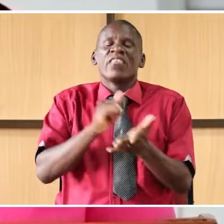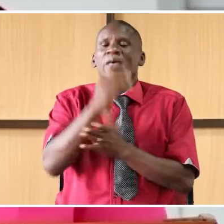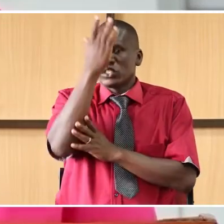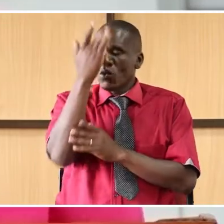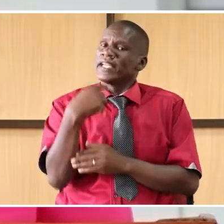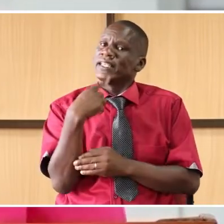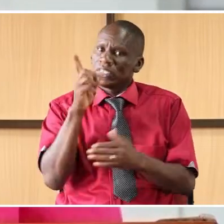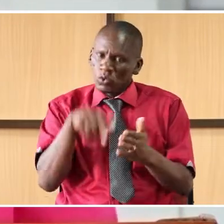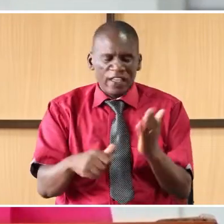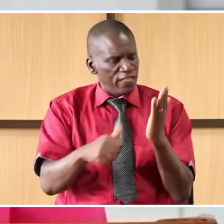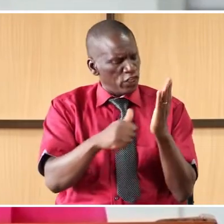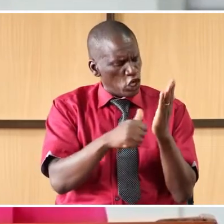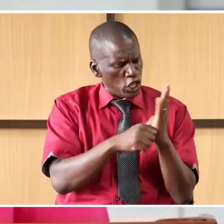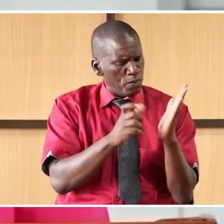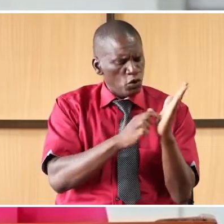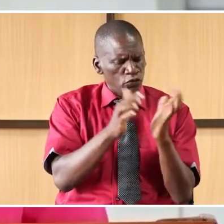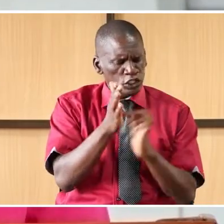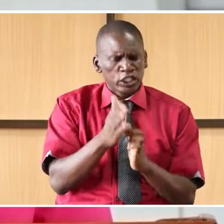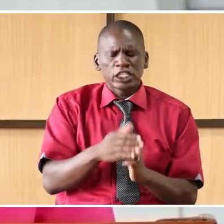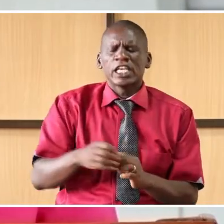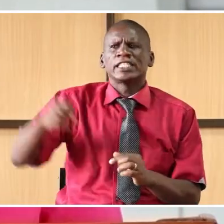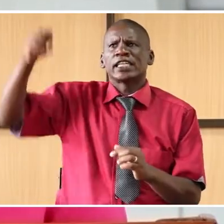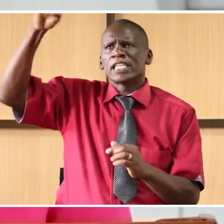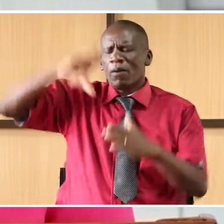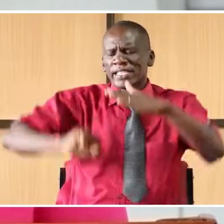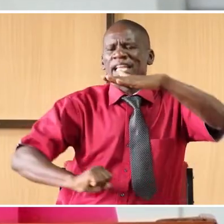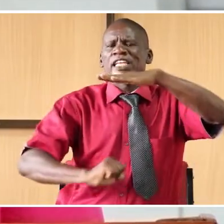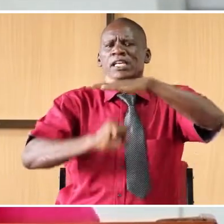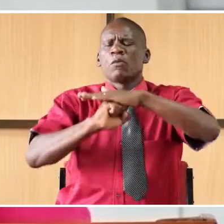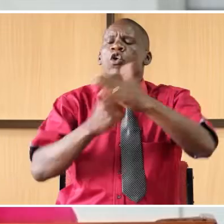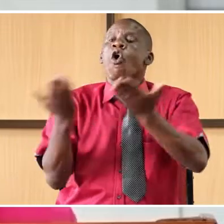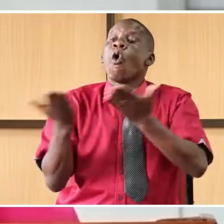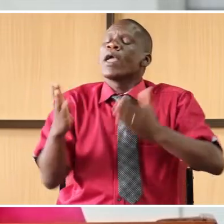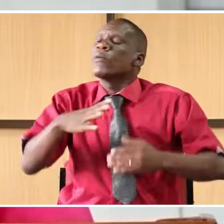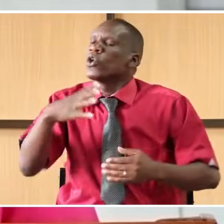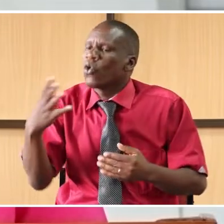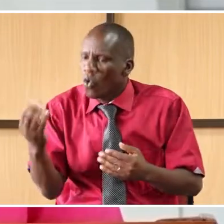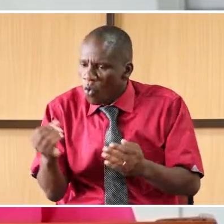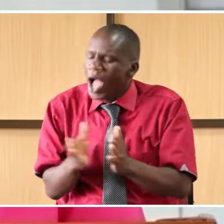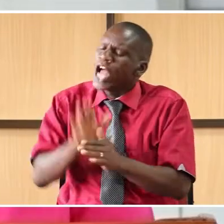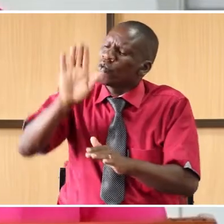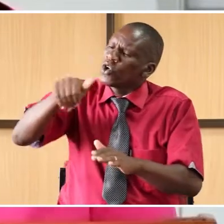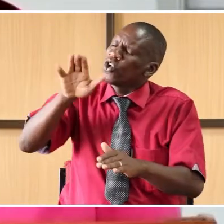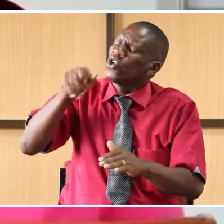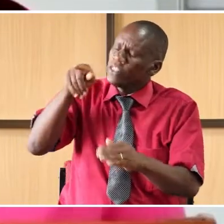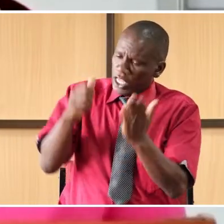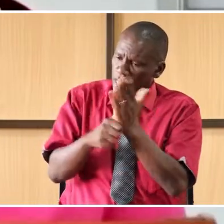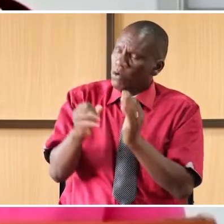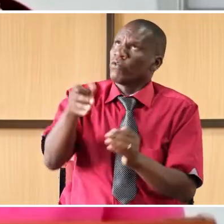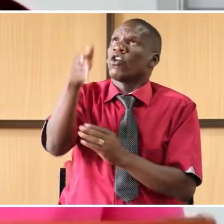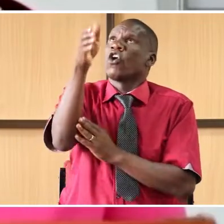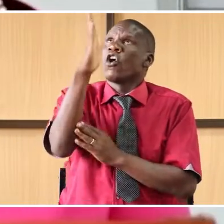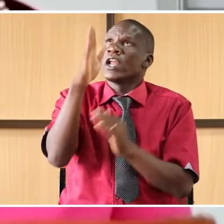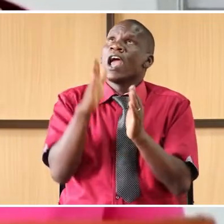it says the name of Jesus is a tower where we run to and call upon his name,